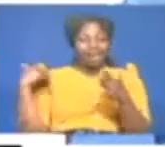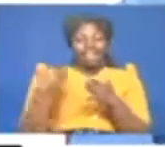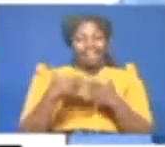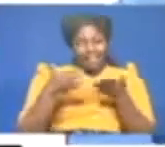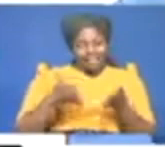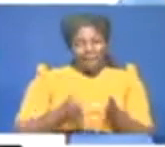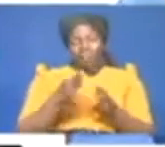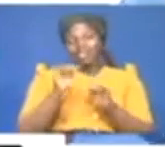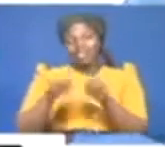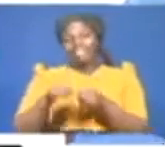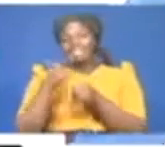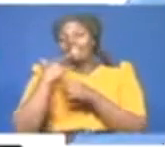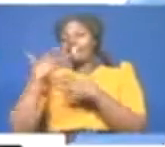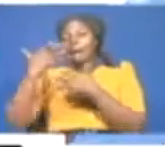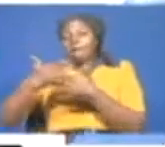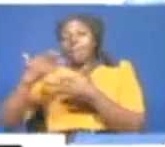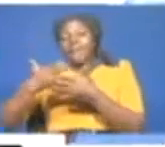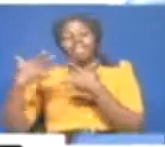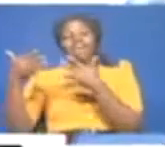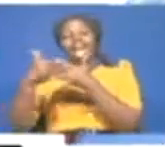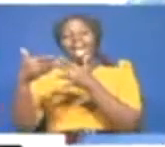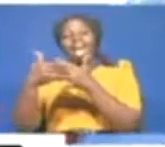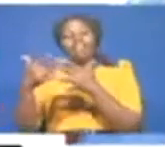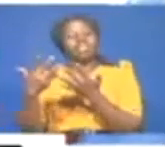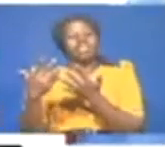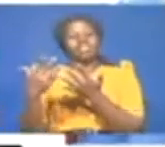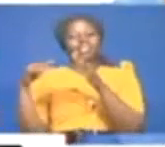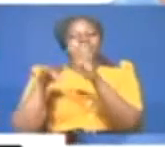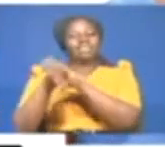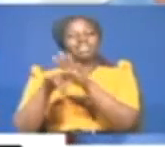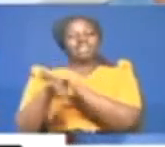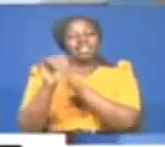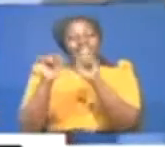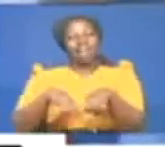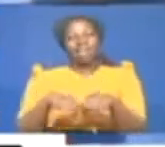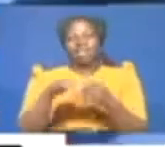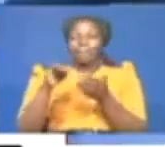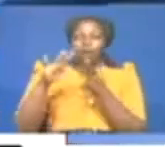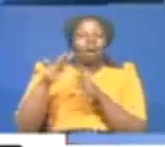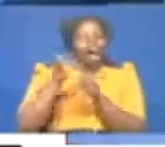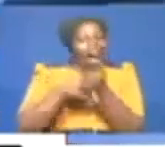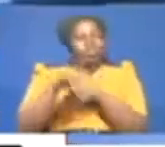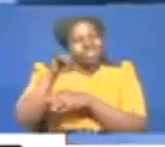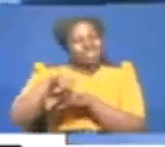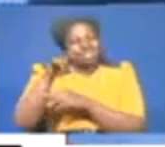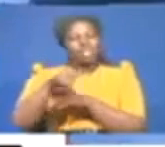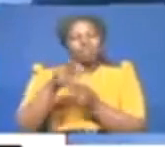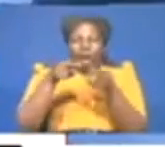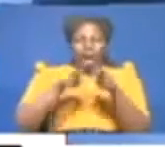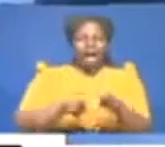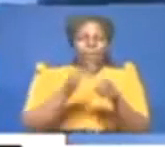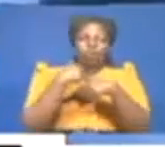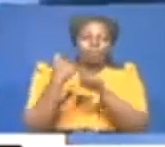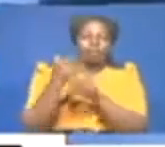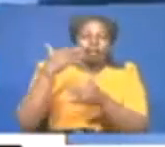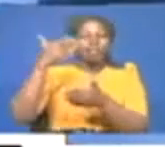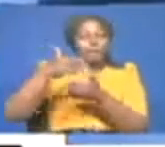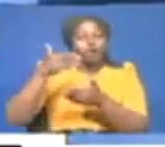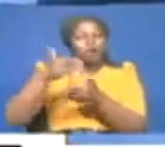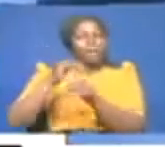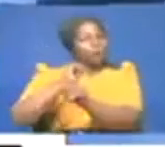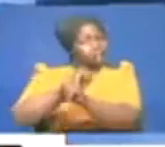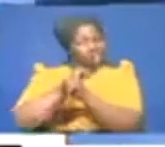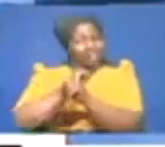very porous, and therefore more need to be done and more need to be beefed in it to make it better. And therefore there's value to have